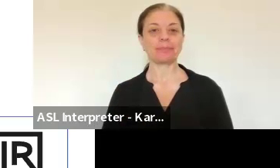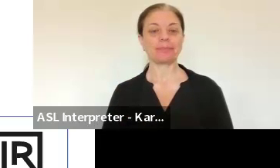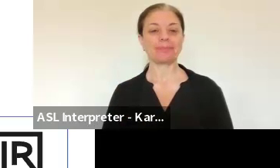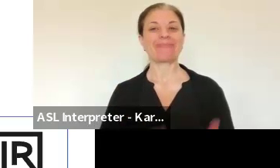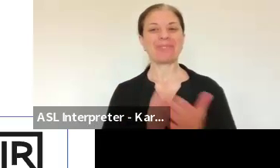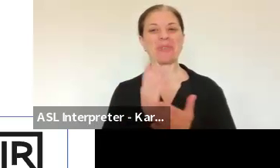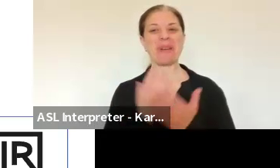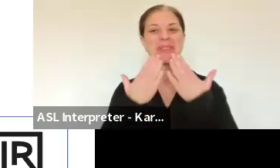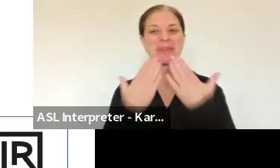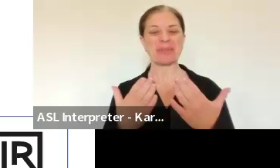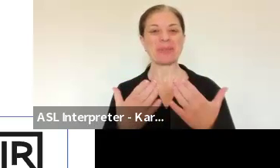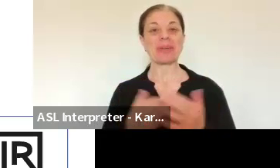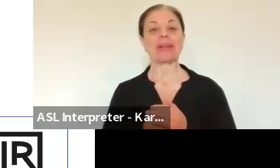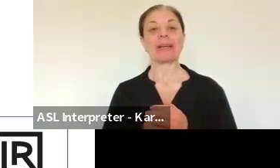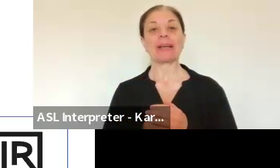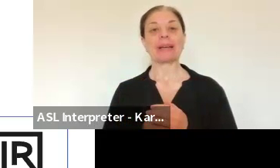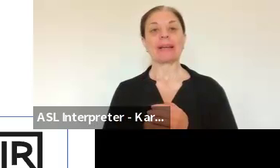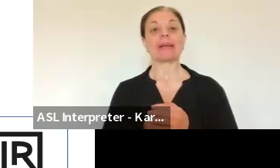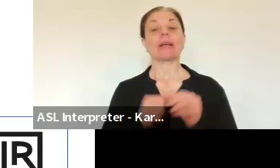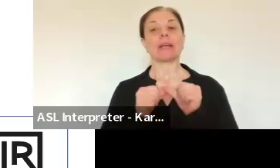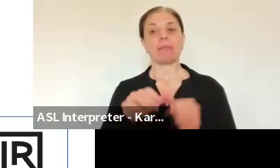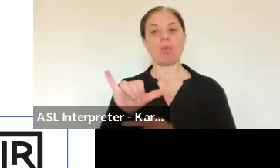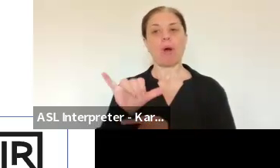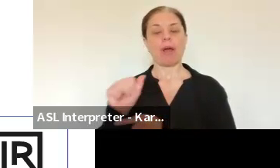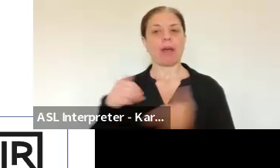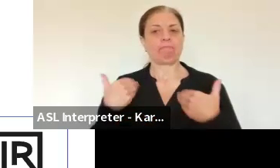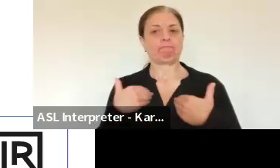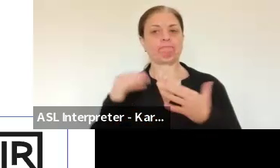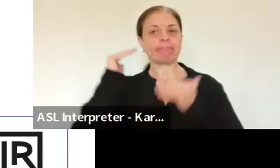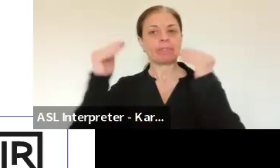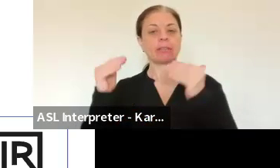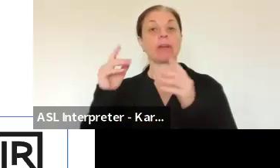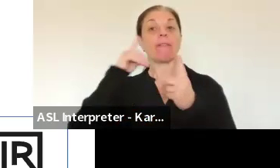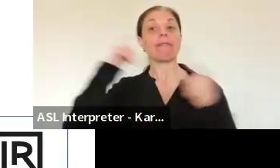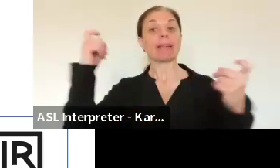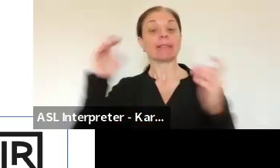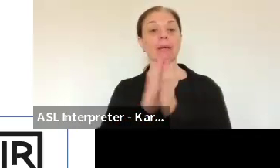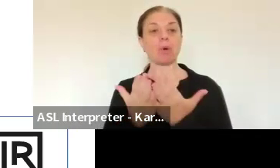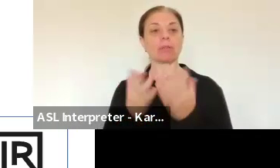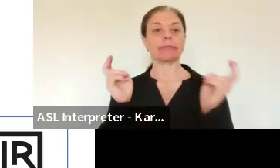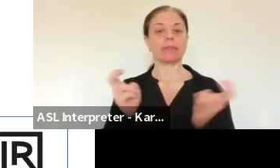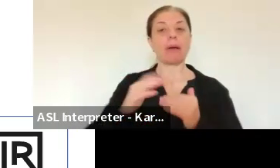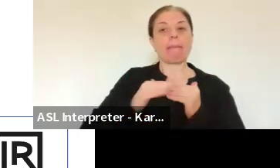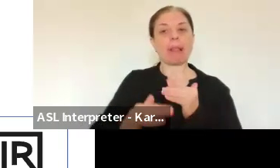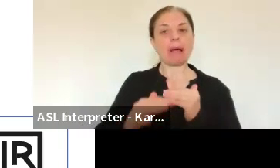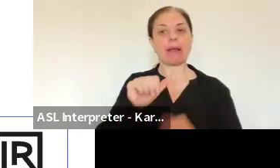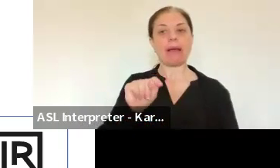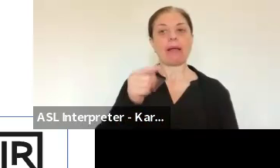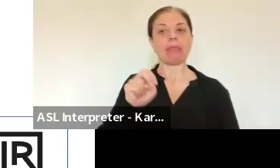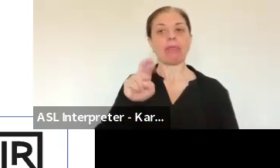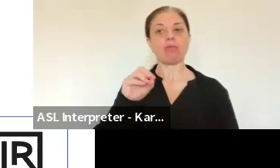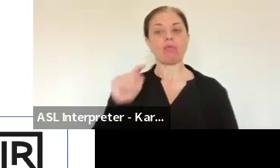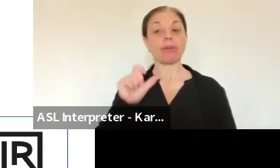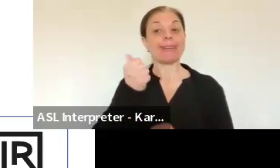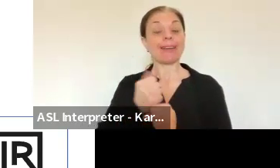All right, thank you. We're going to keep the YA going with some fantasy books now, starting with Blood at the Root. 10 years ago,